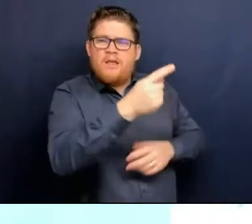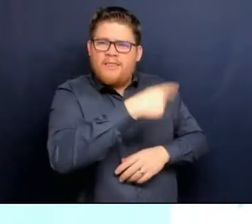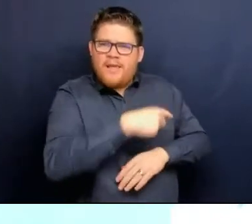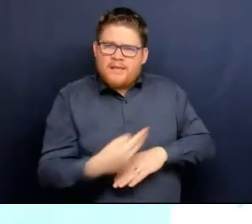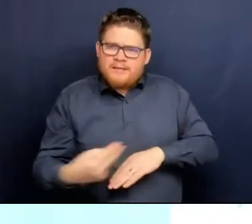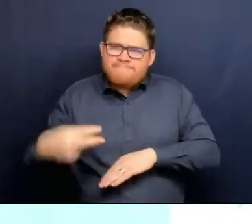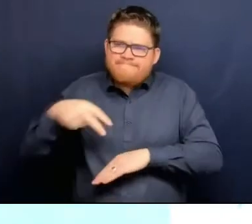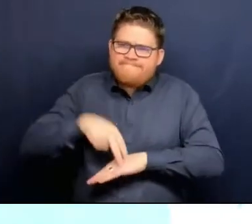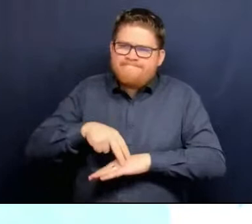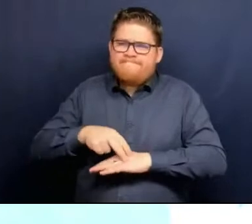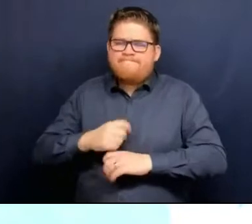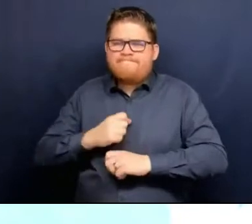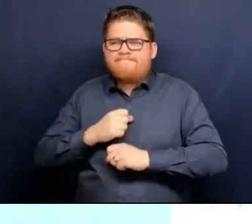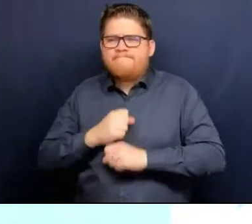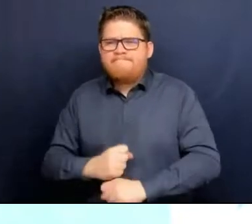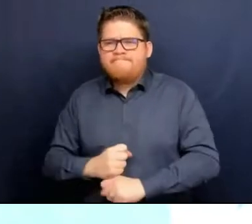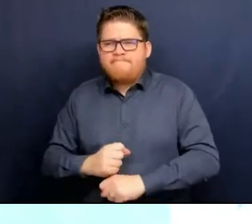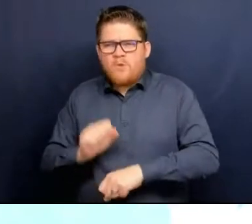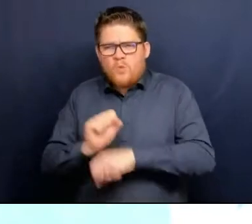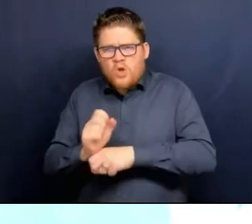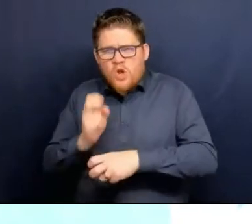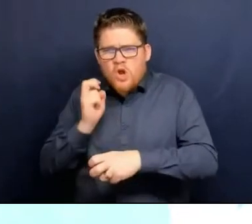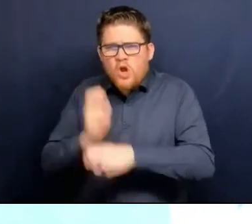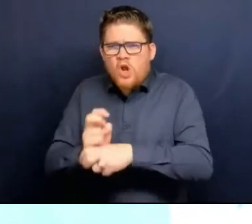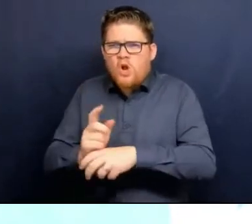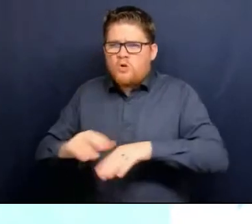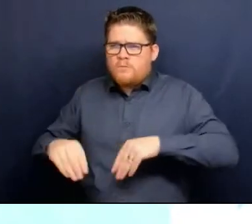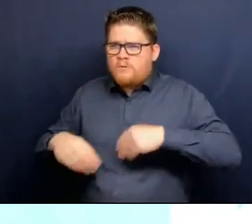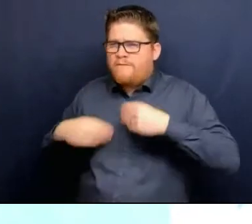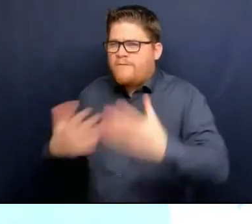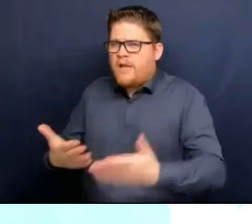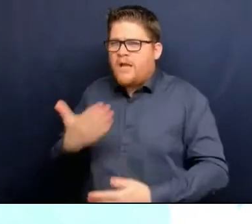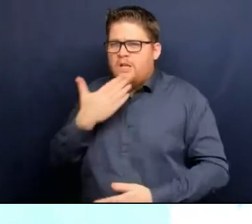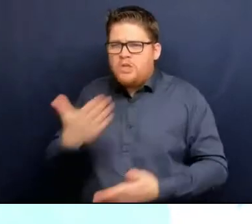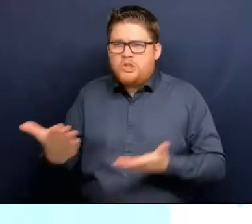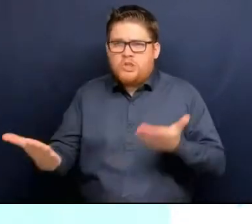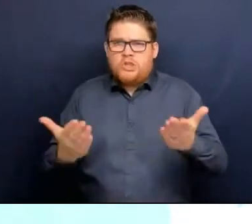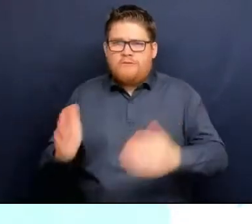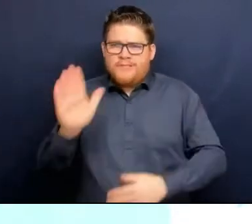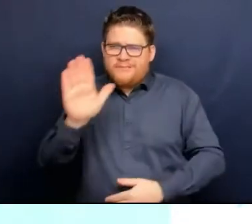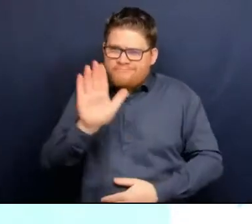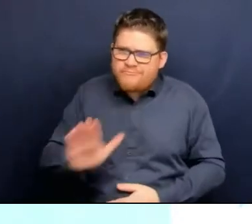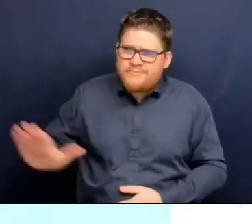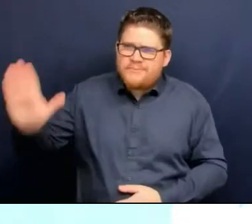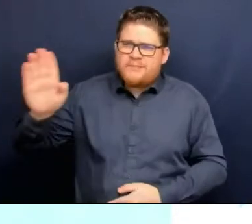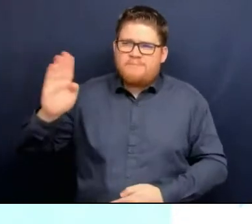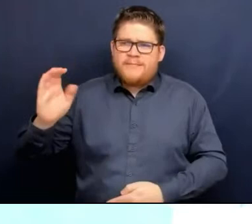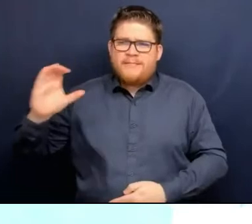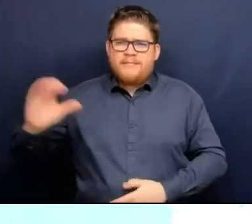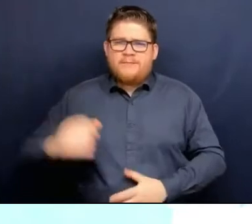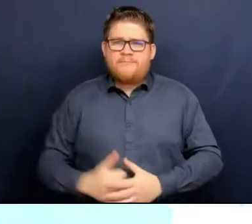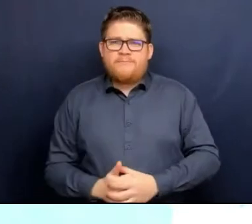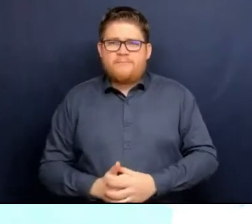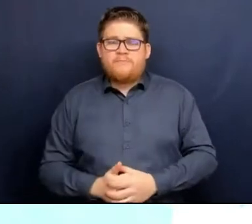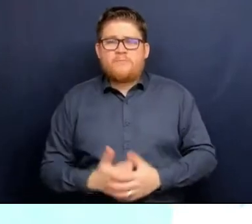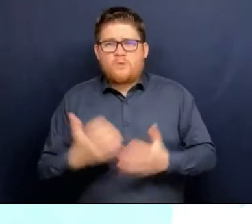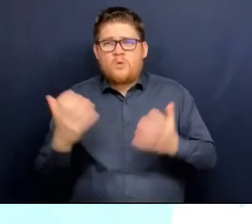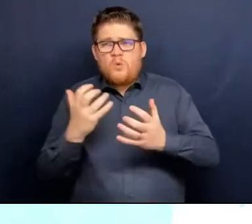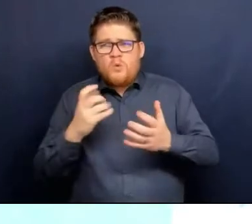know, it's hard work. It's a lot. It's a lot of responsibility, but